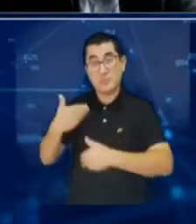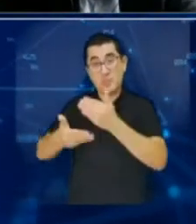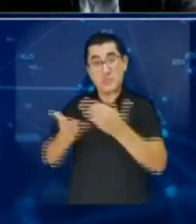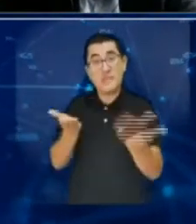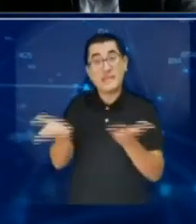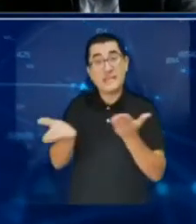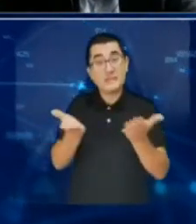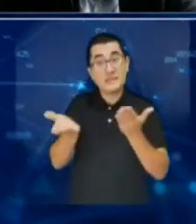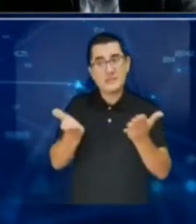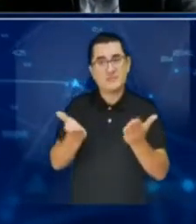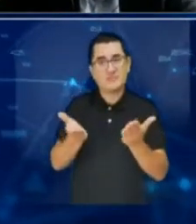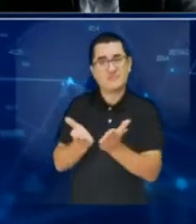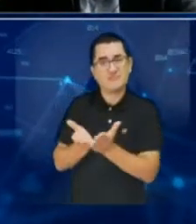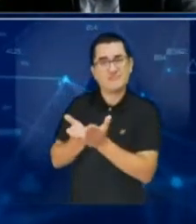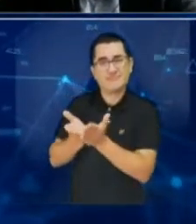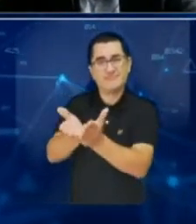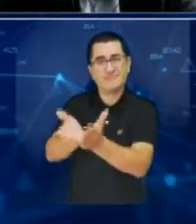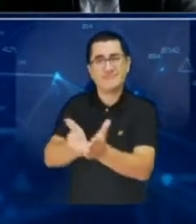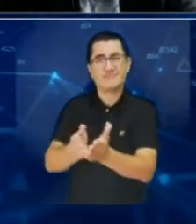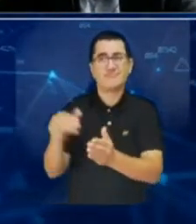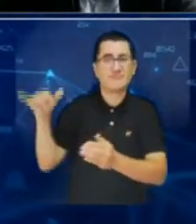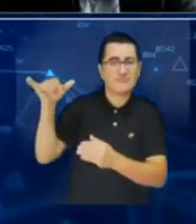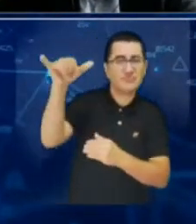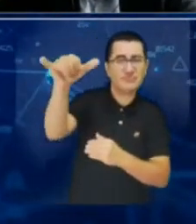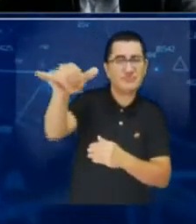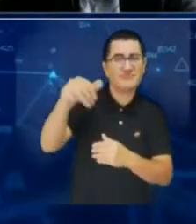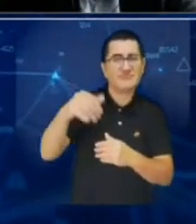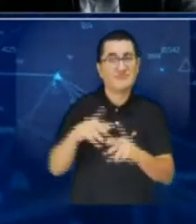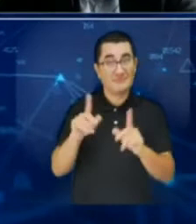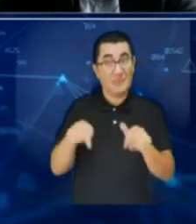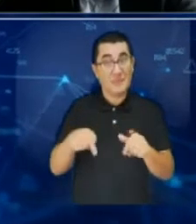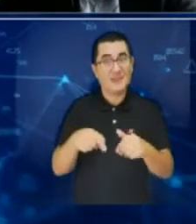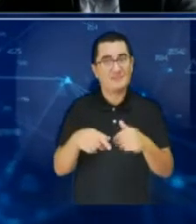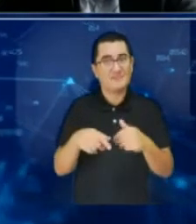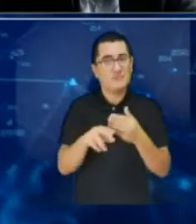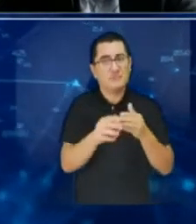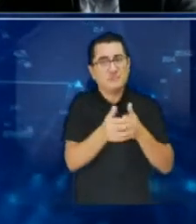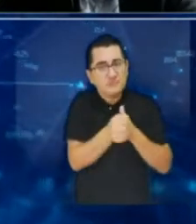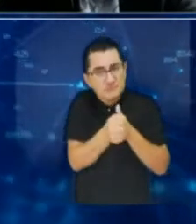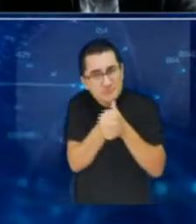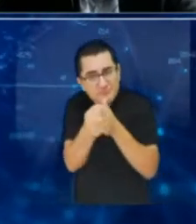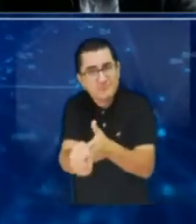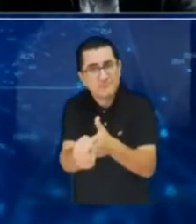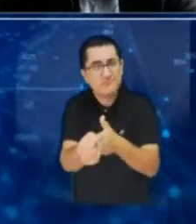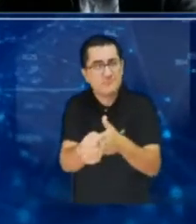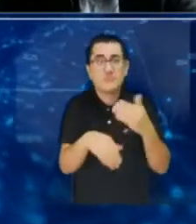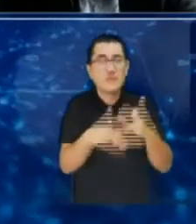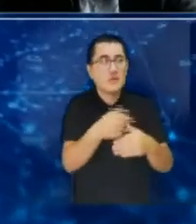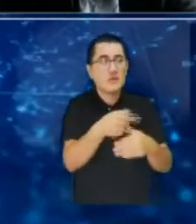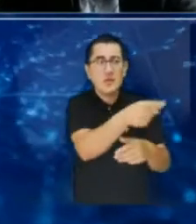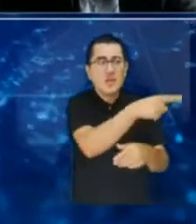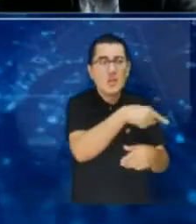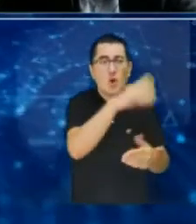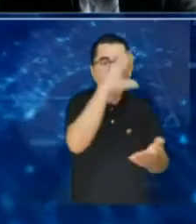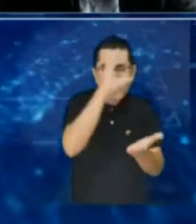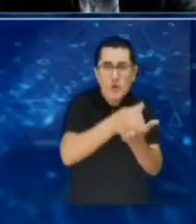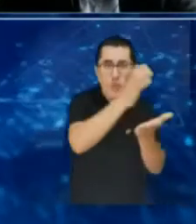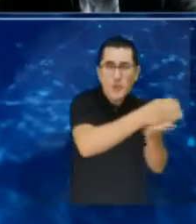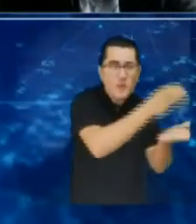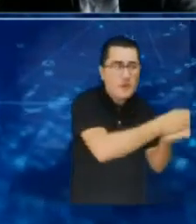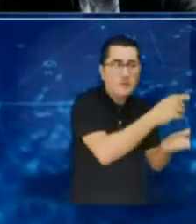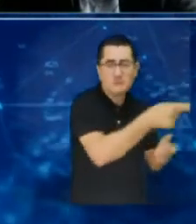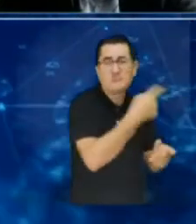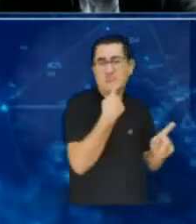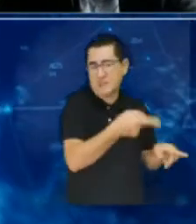respect to mobile aeronautic service en route. AMS moving forward with the exchange of